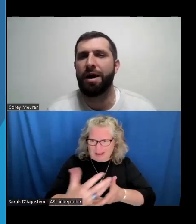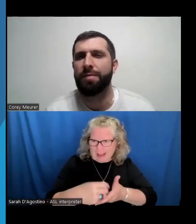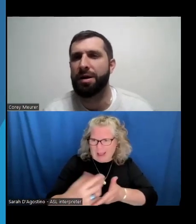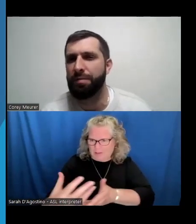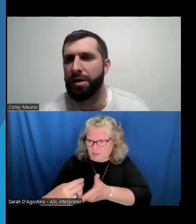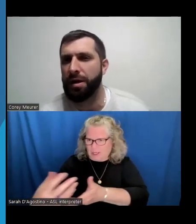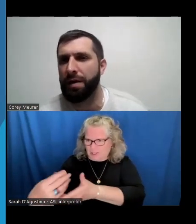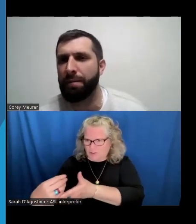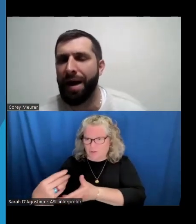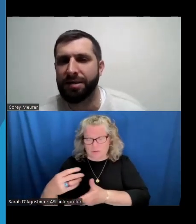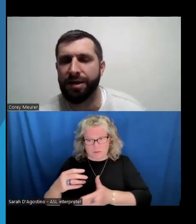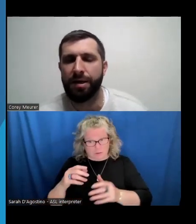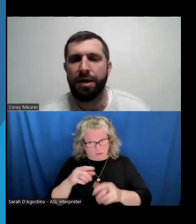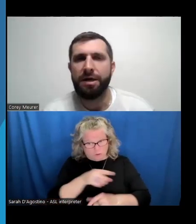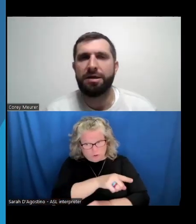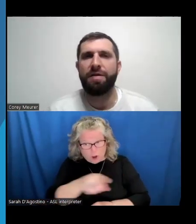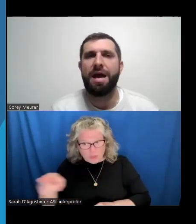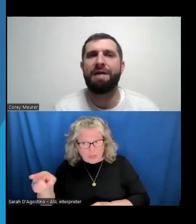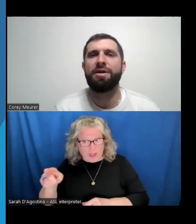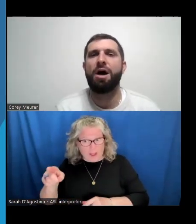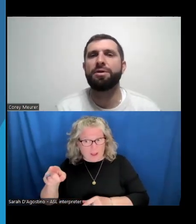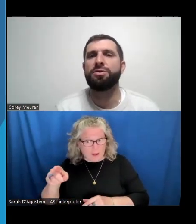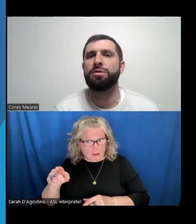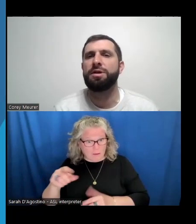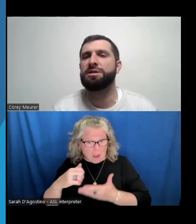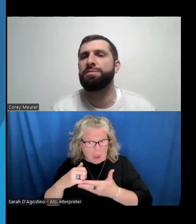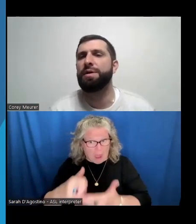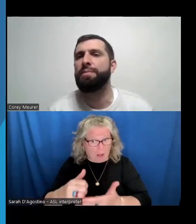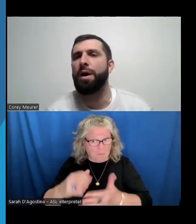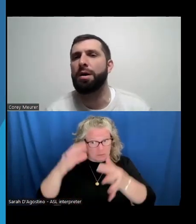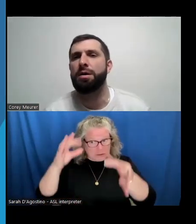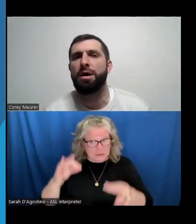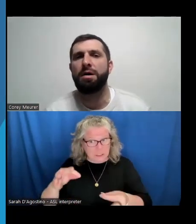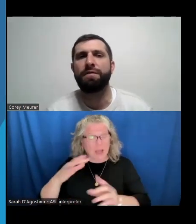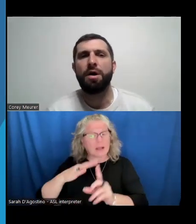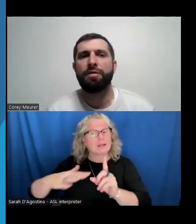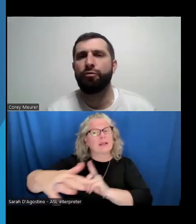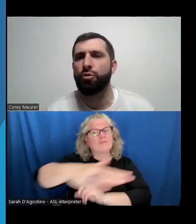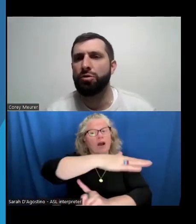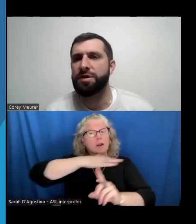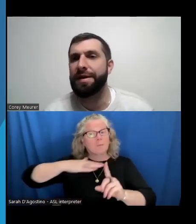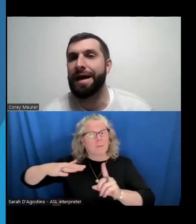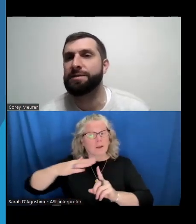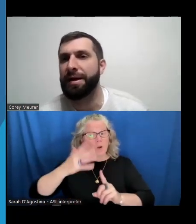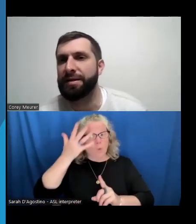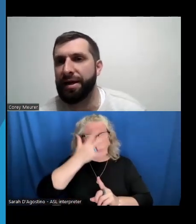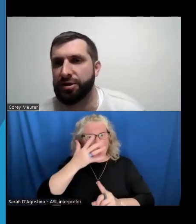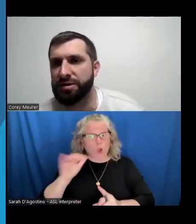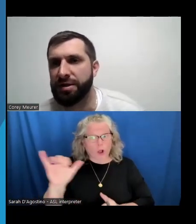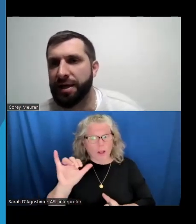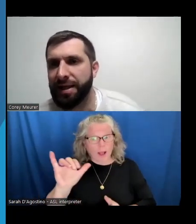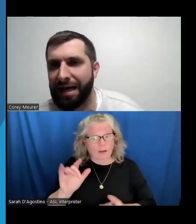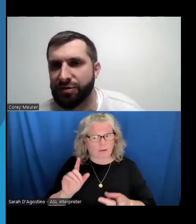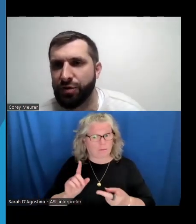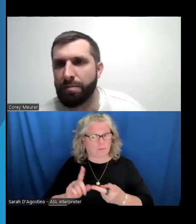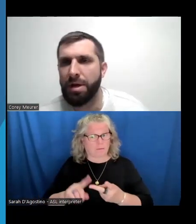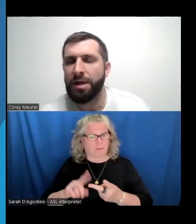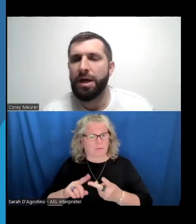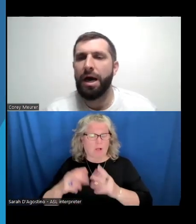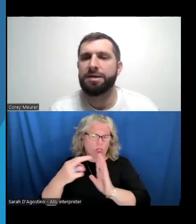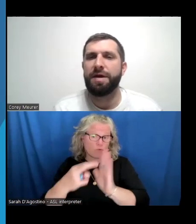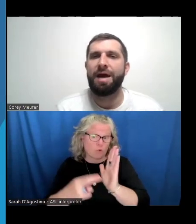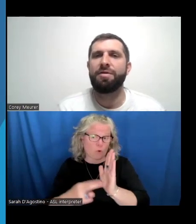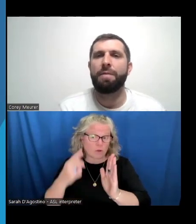how the environment can be impacted? Do they have an opportunity to be a part of the rules and the expectations in the